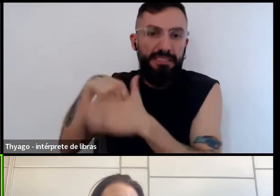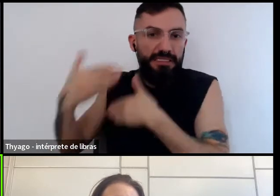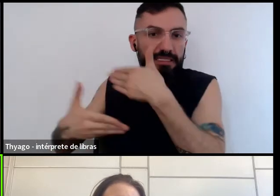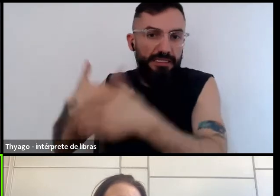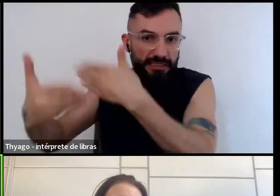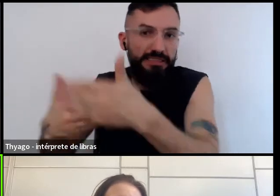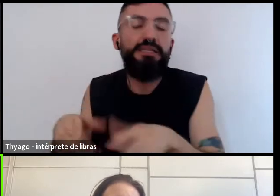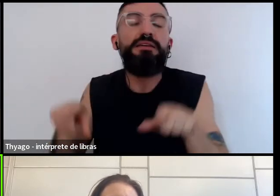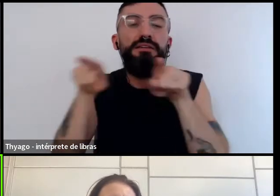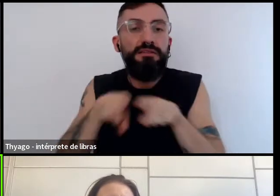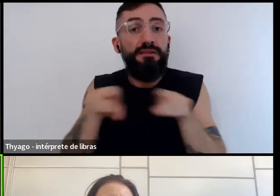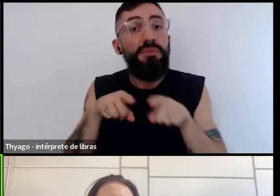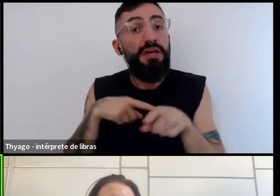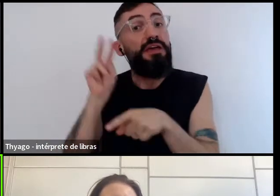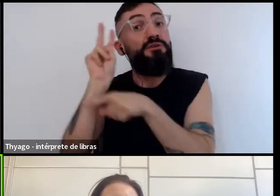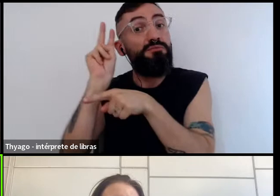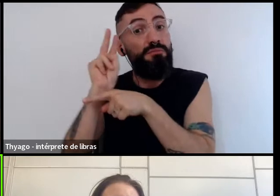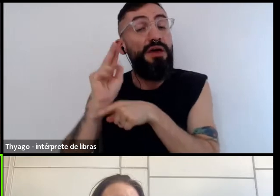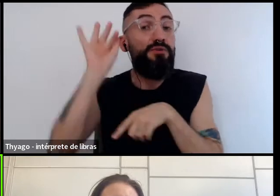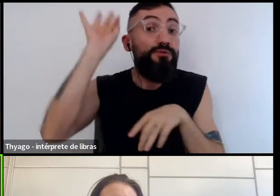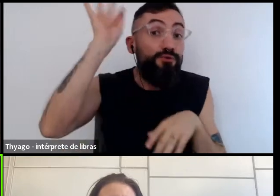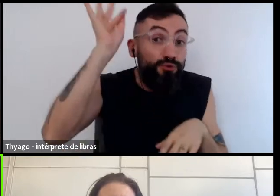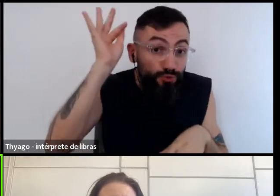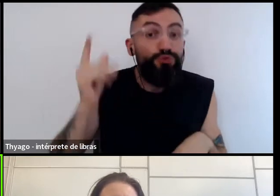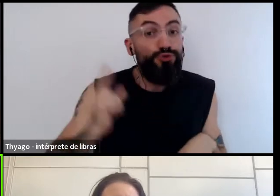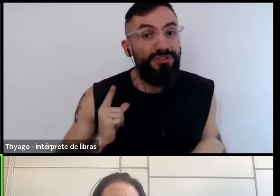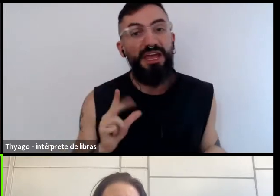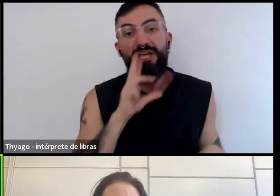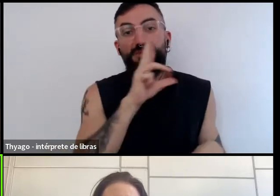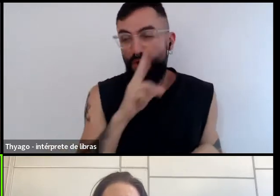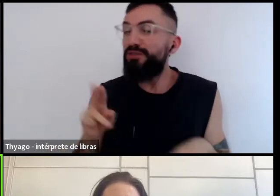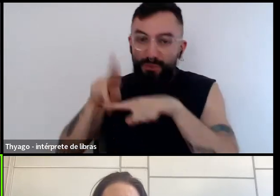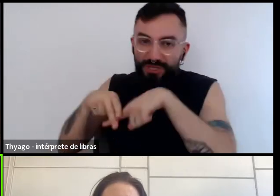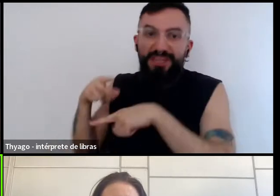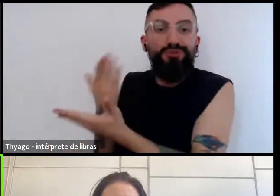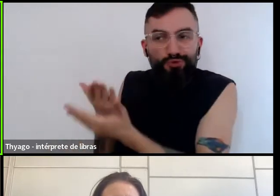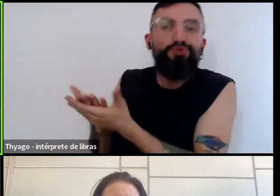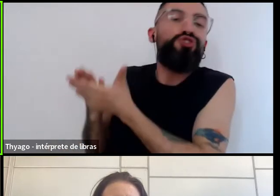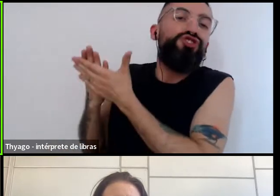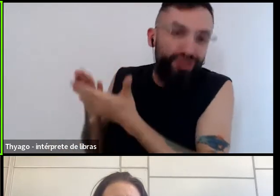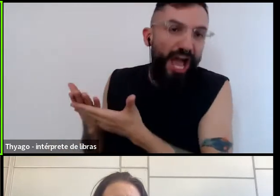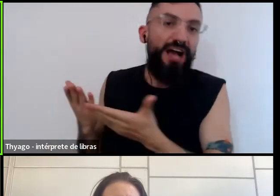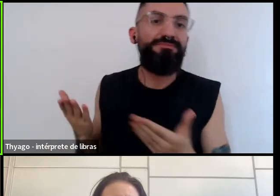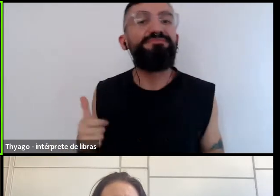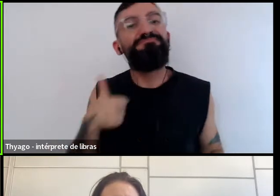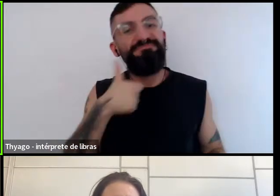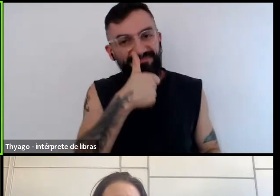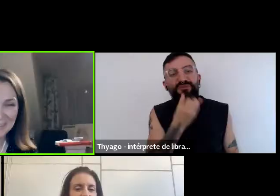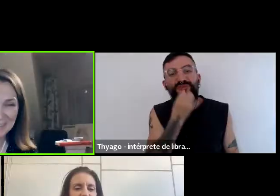chance like this to share the results of that study. It would be great.